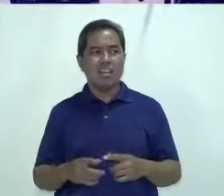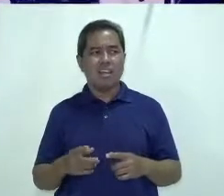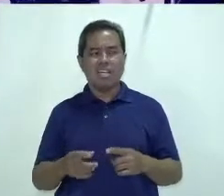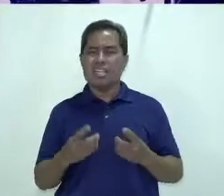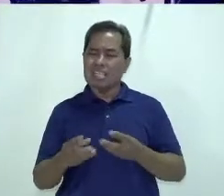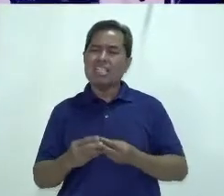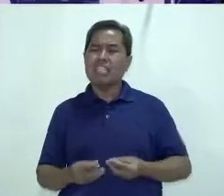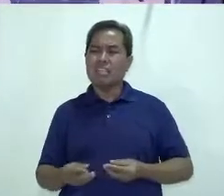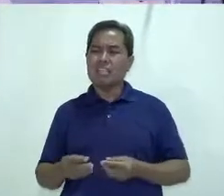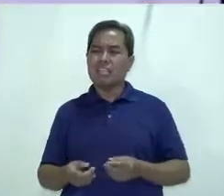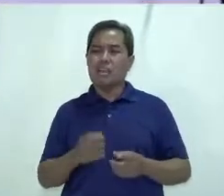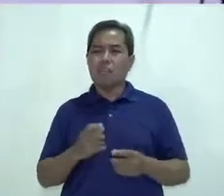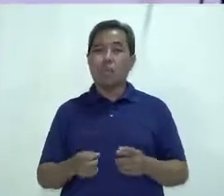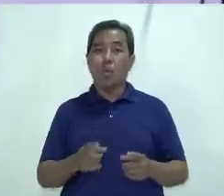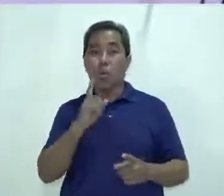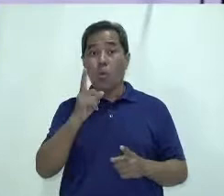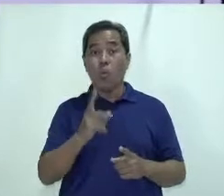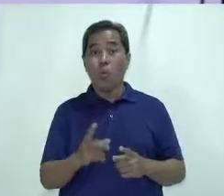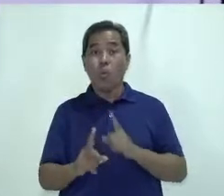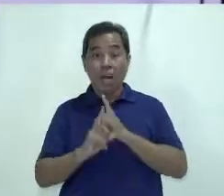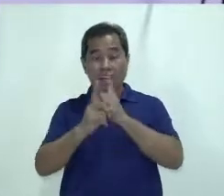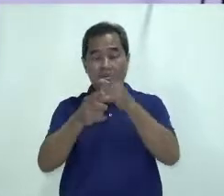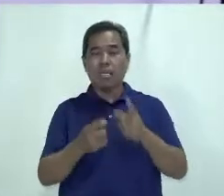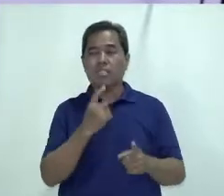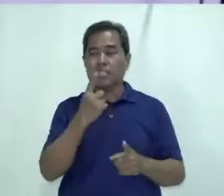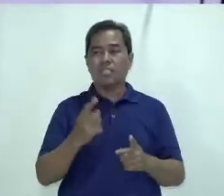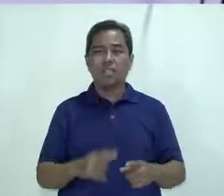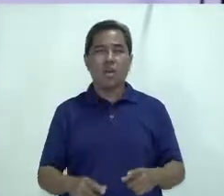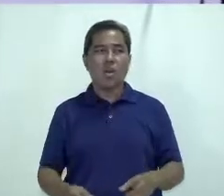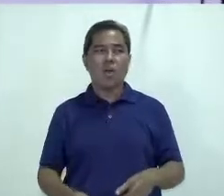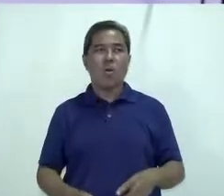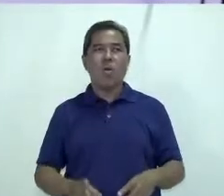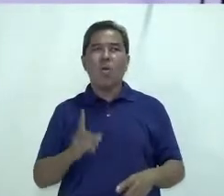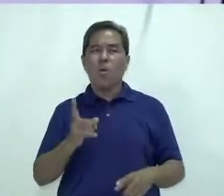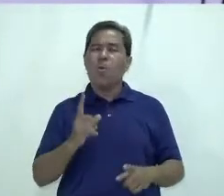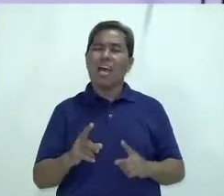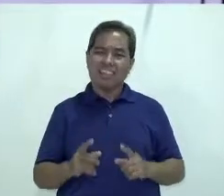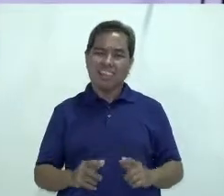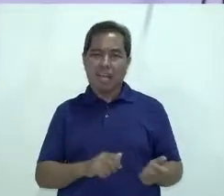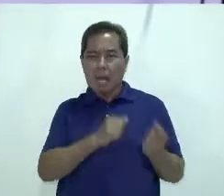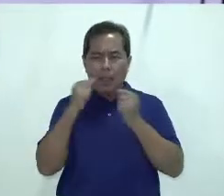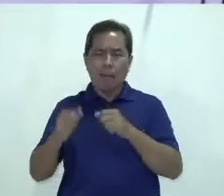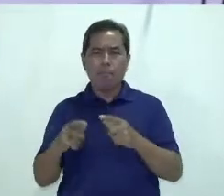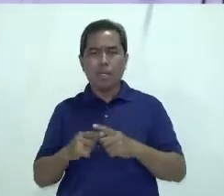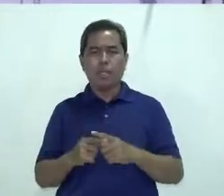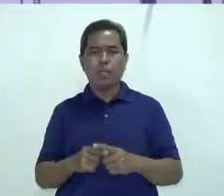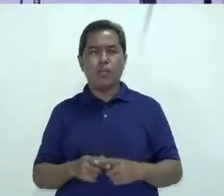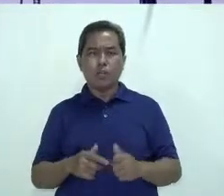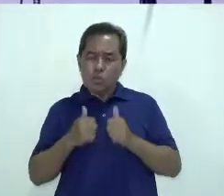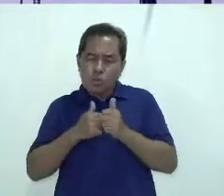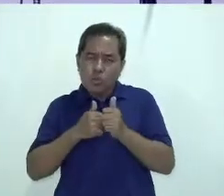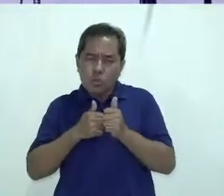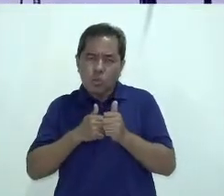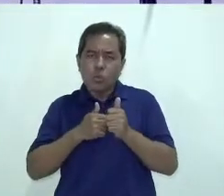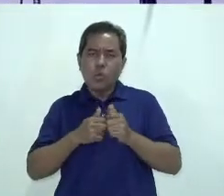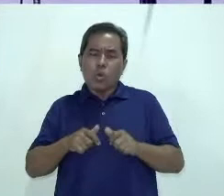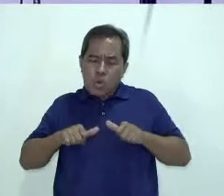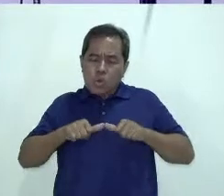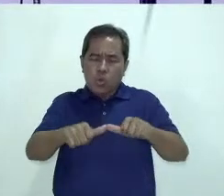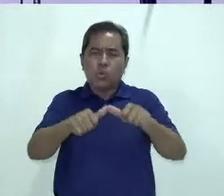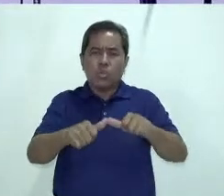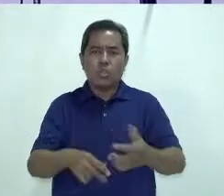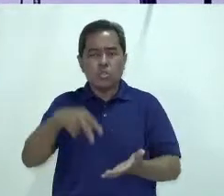me the ability to fly above the things that the enemy throws at me and helps me to continue to stand on the promises